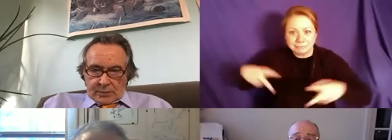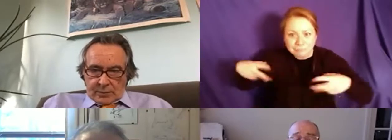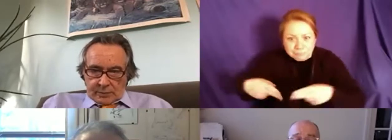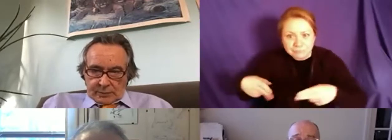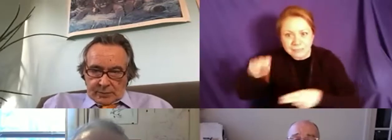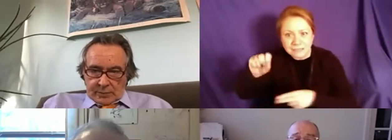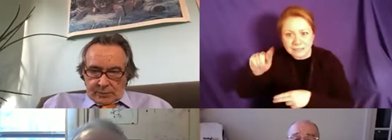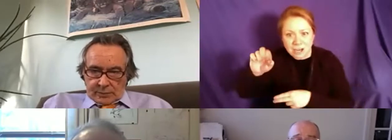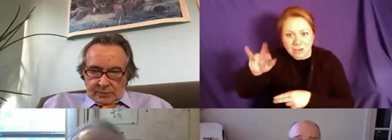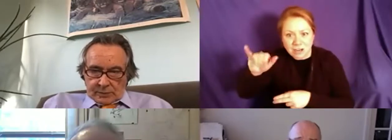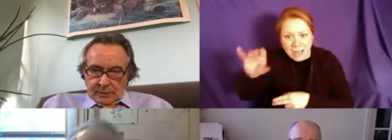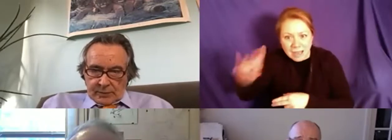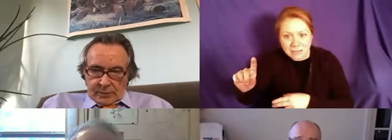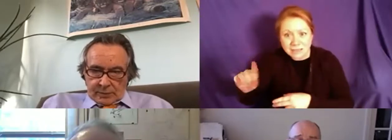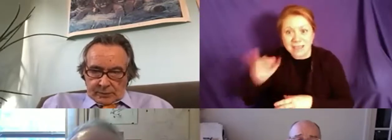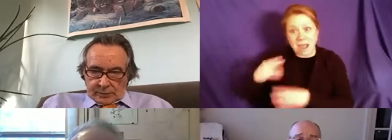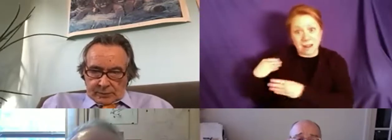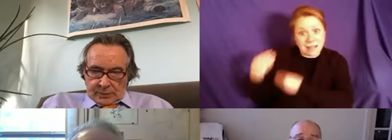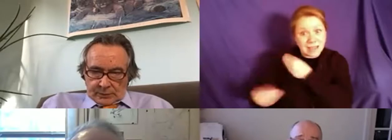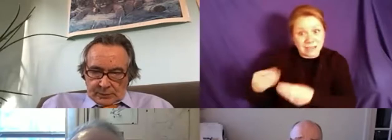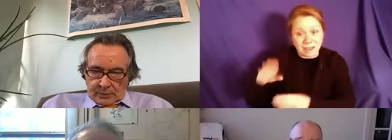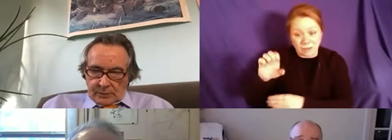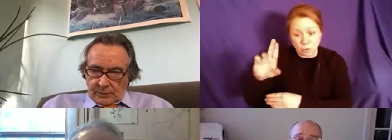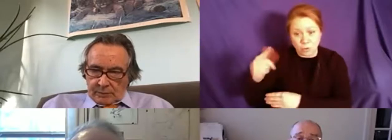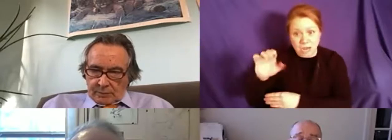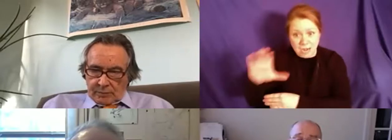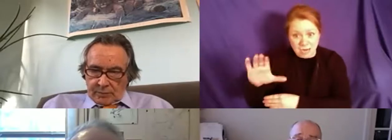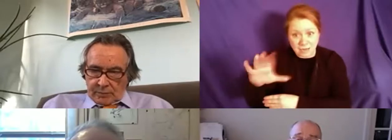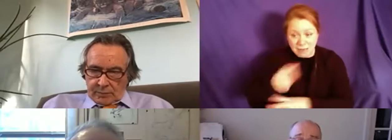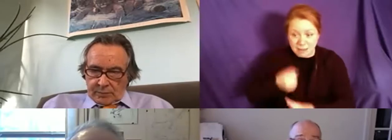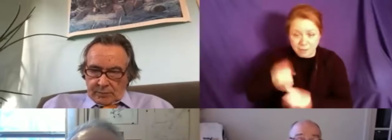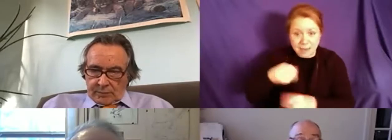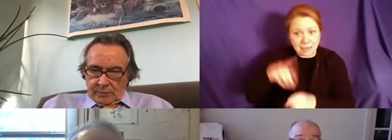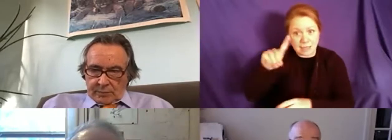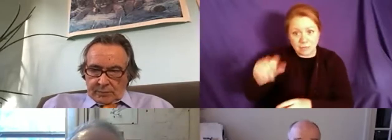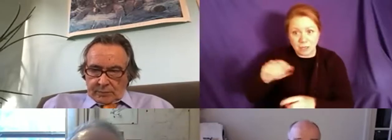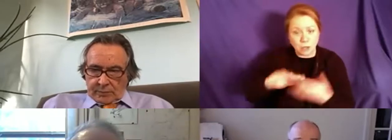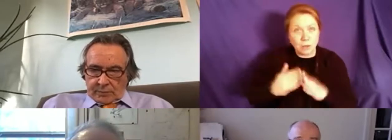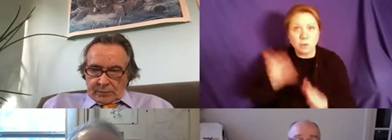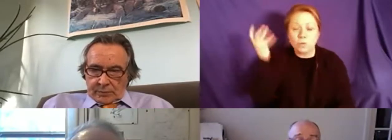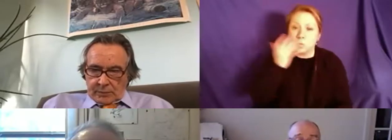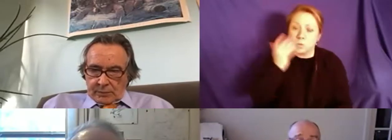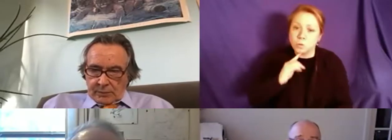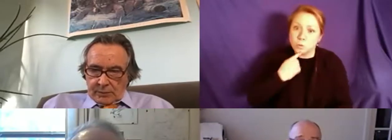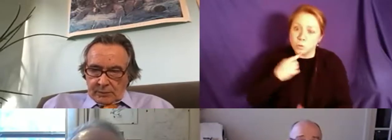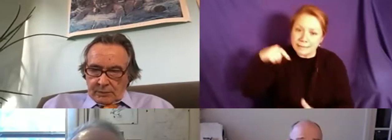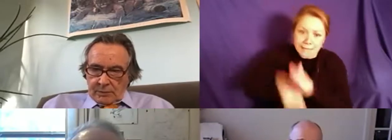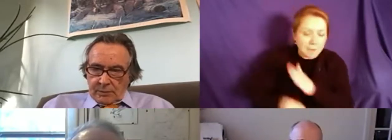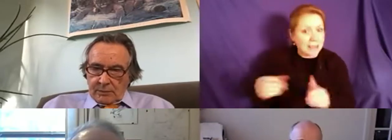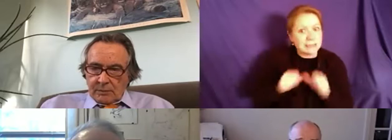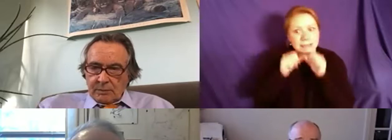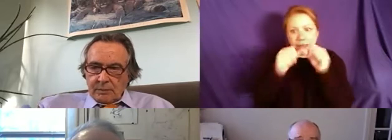The legacy of eugenics in the impact in the disability community is profound. It continues